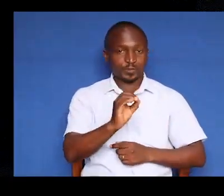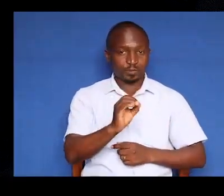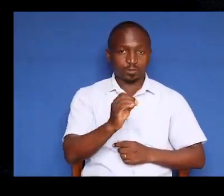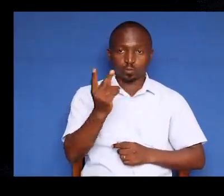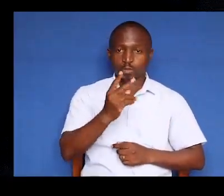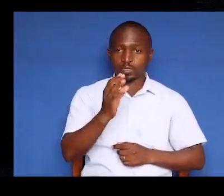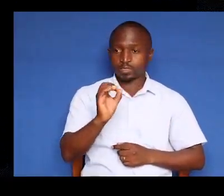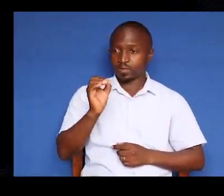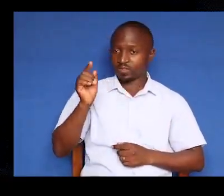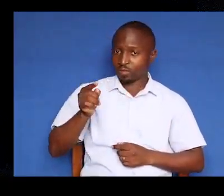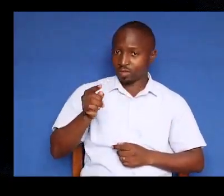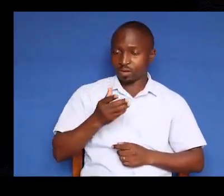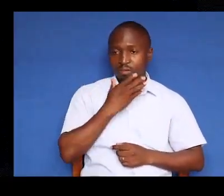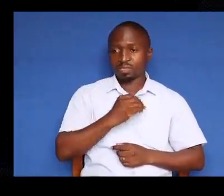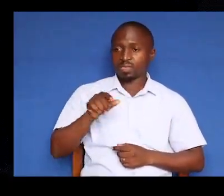20,000 of Mr. Gerard.